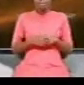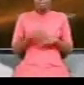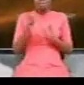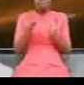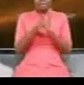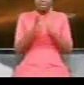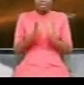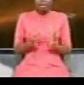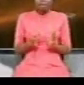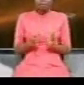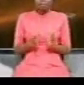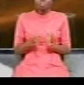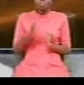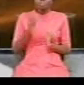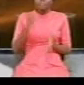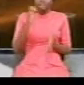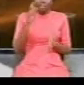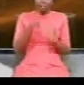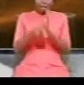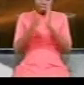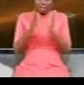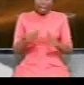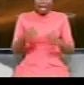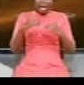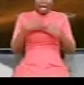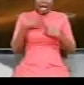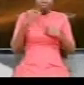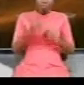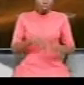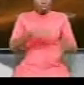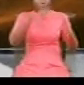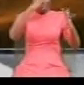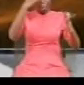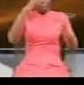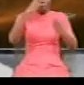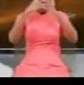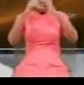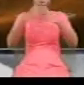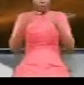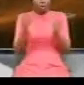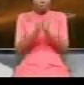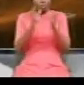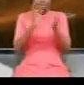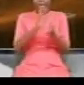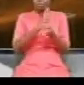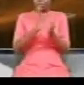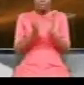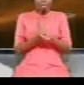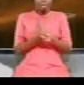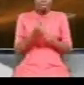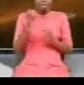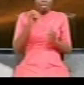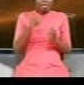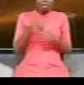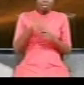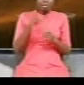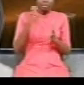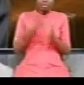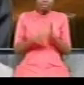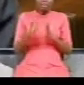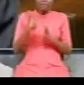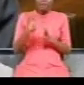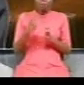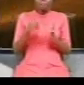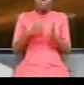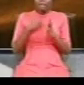killer, a murderer, has no hope of heaven without repentance. Chapter 4, and you see here, it's